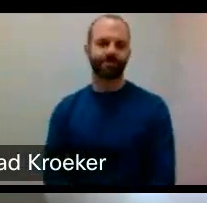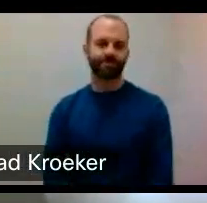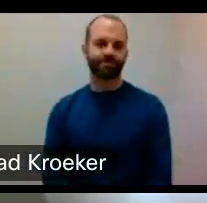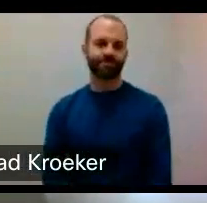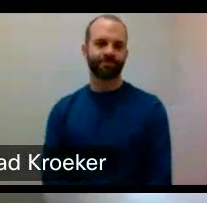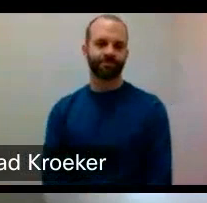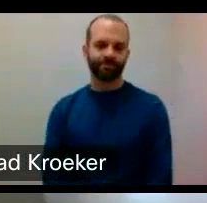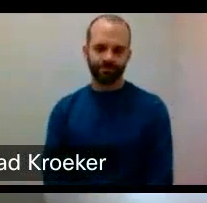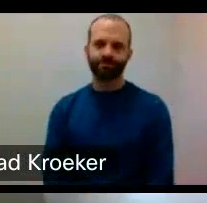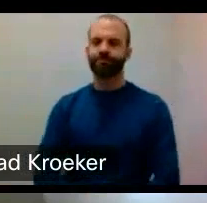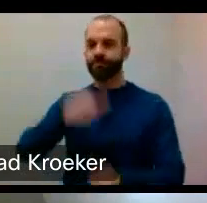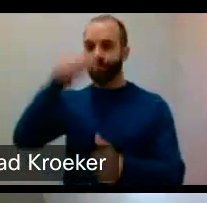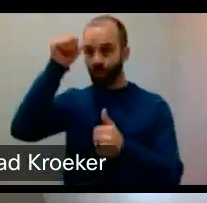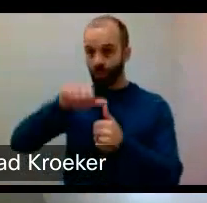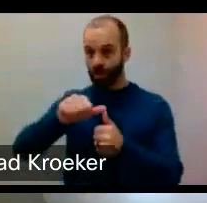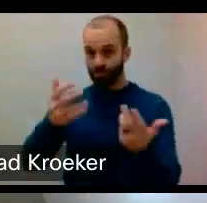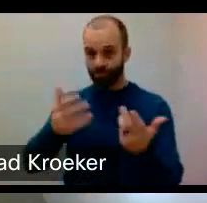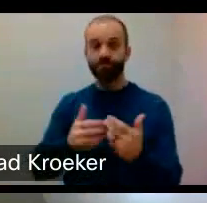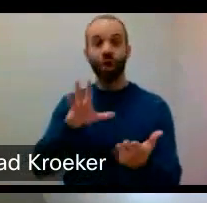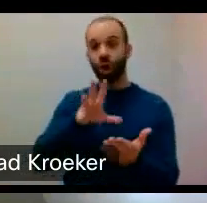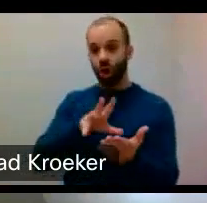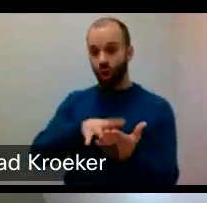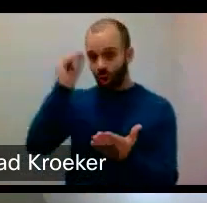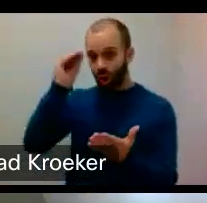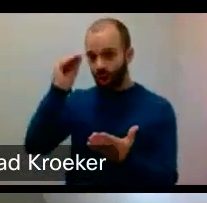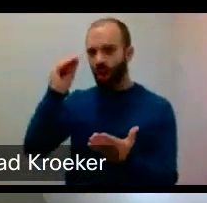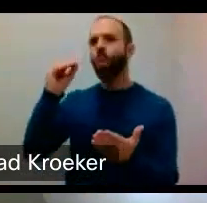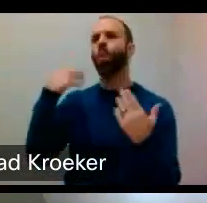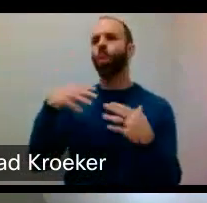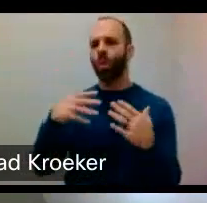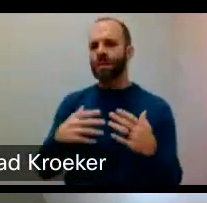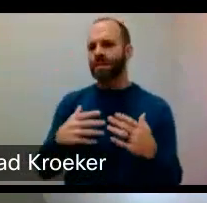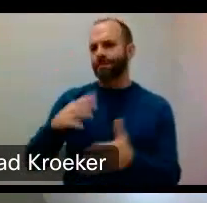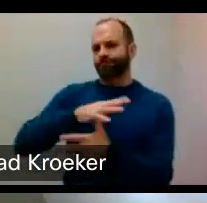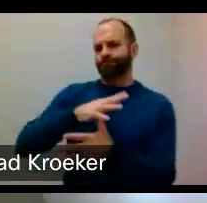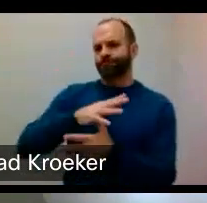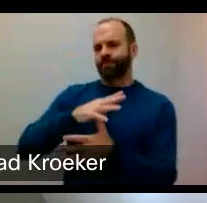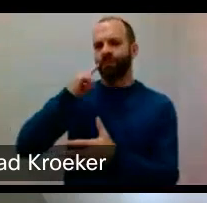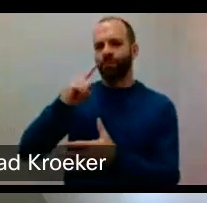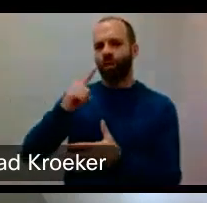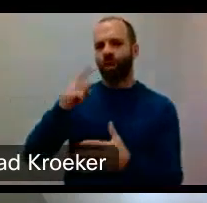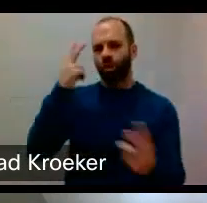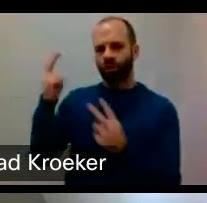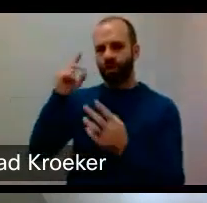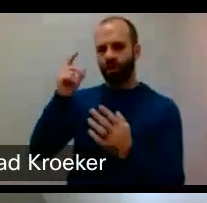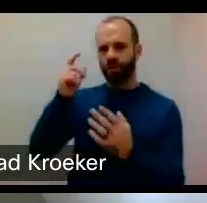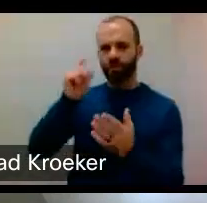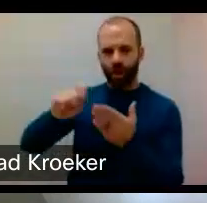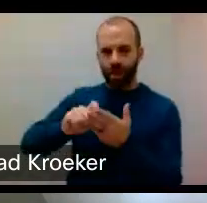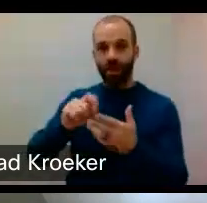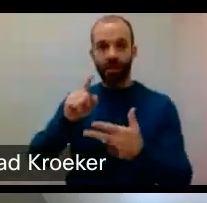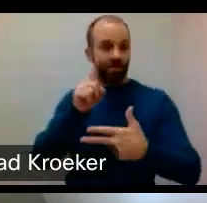So remember that learning is what is most important in your reflective writing. So whether it's knowledge, skills, or